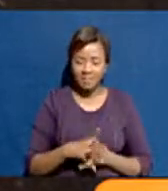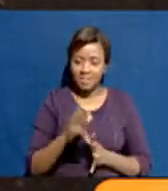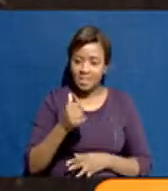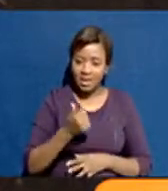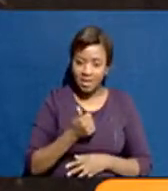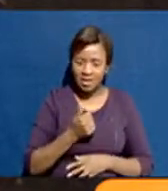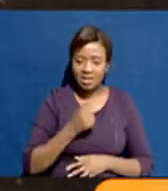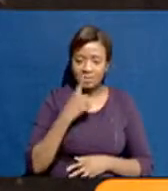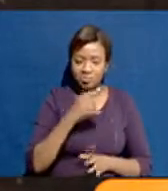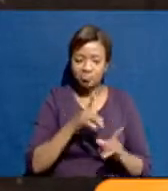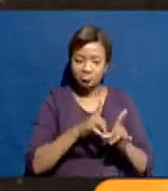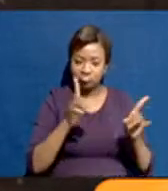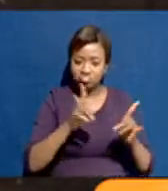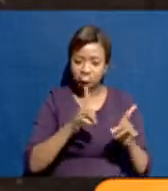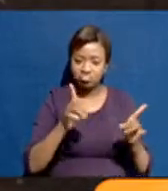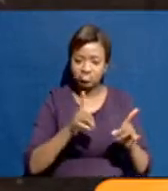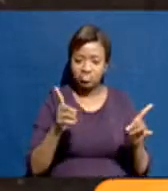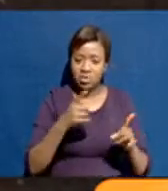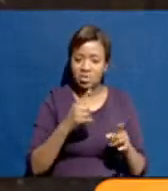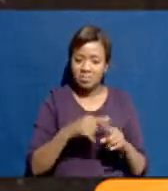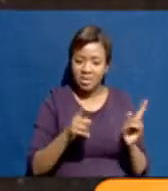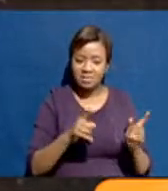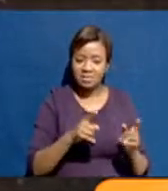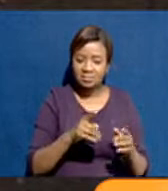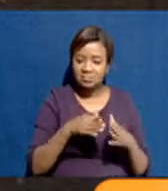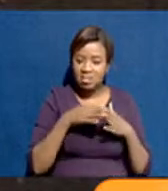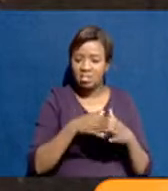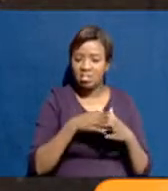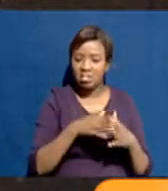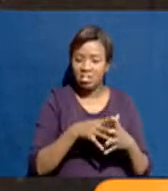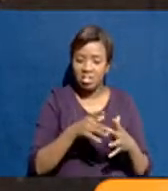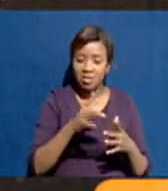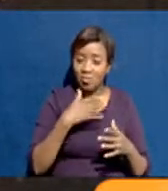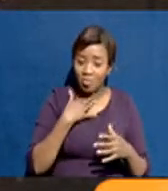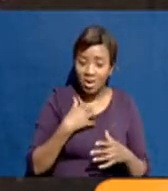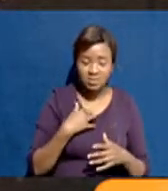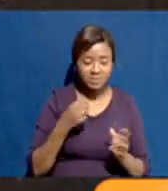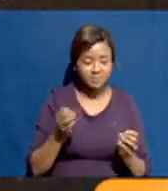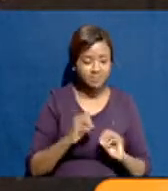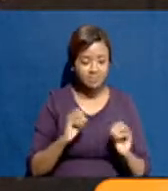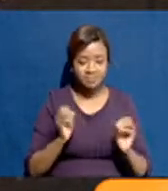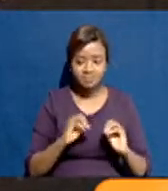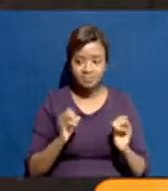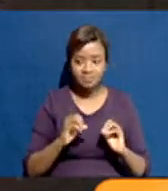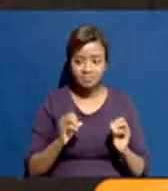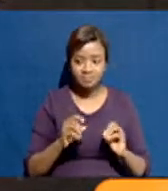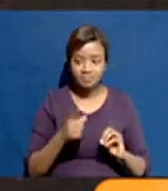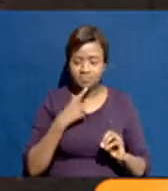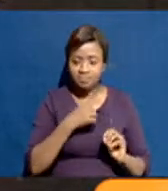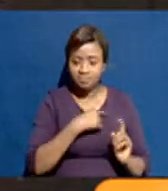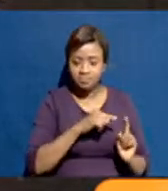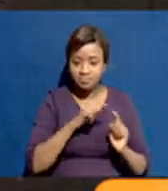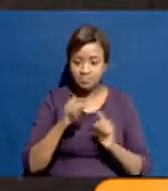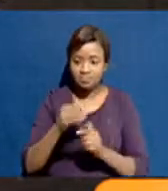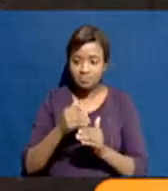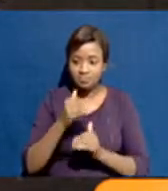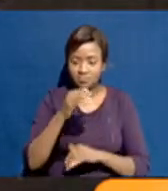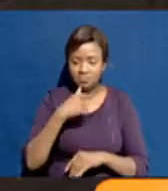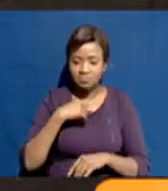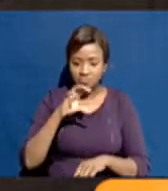sexually exploited. If you talk to those girls, they will tell you that I came here after I got